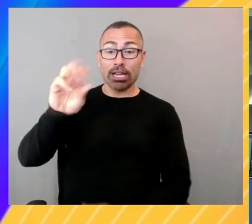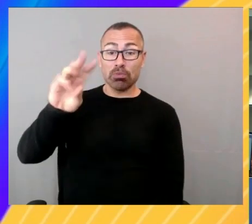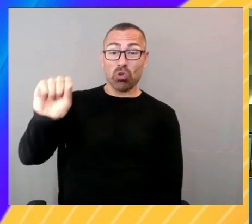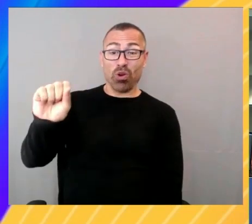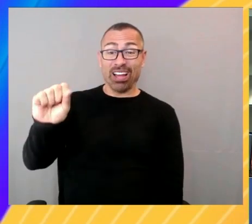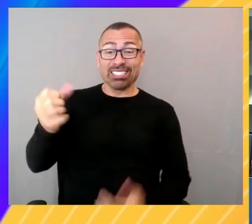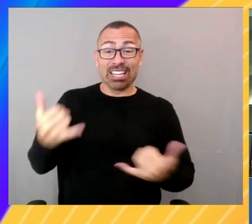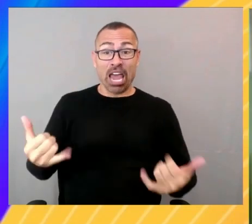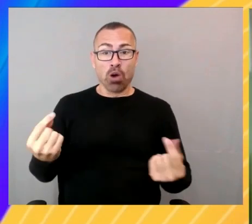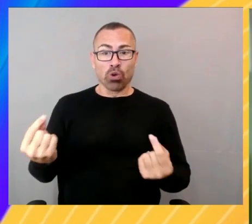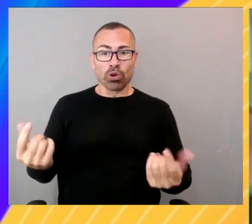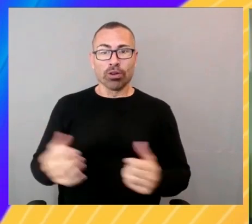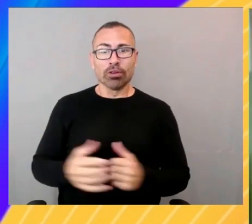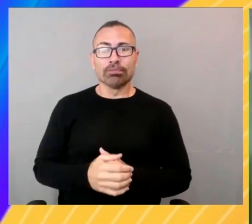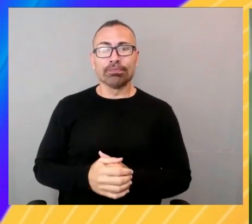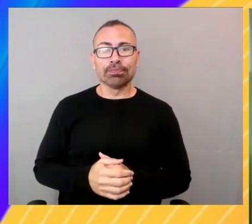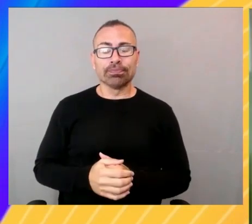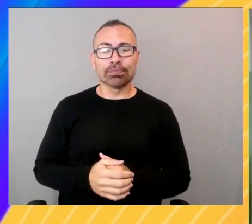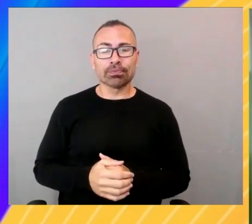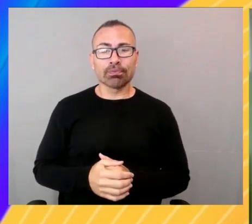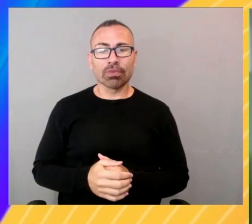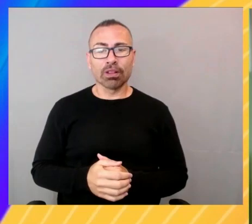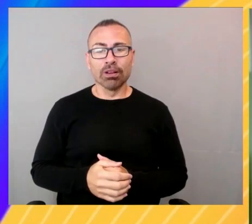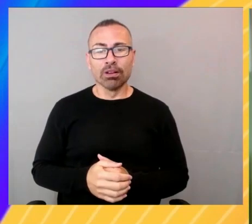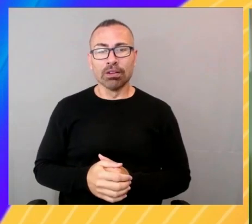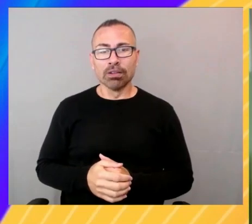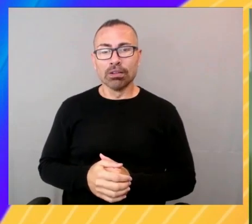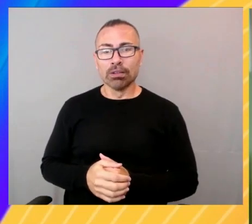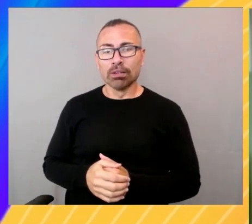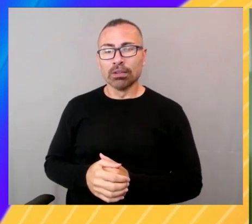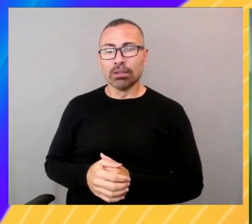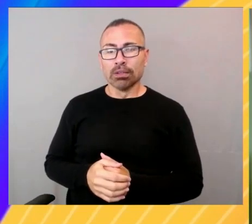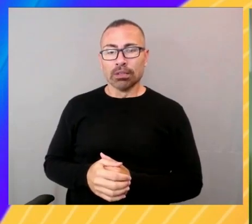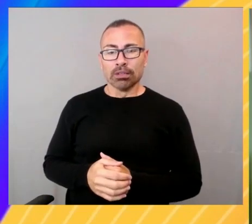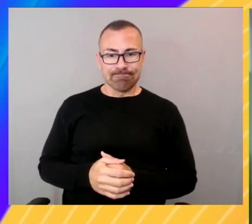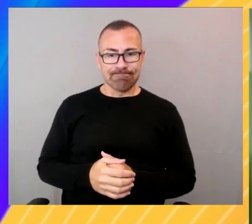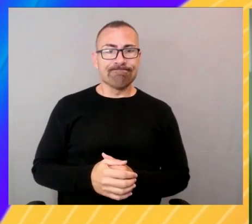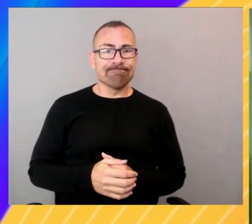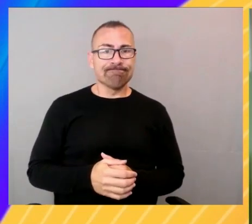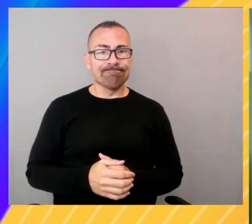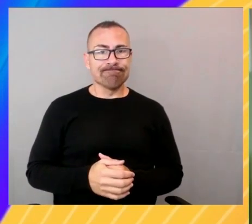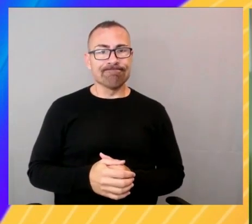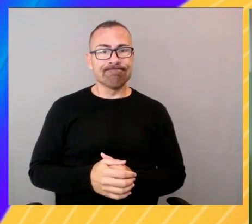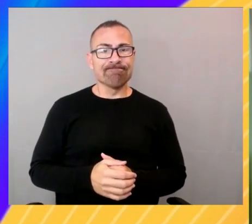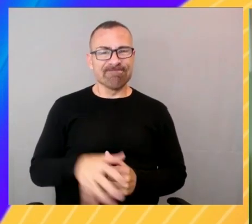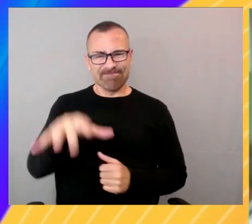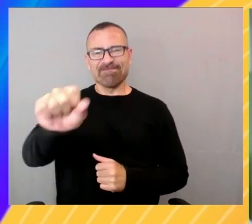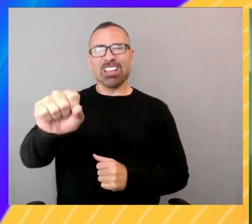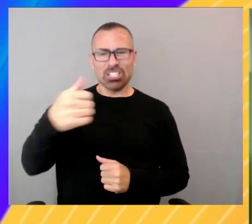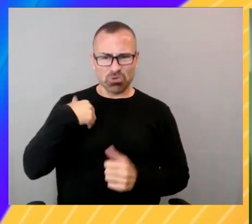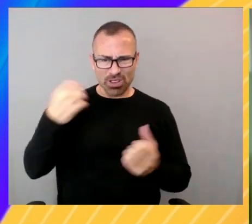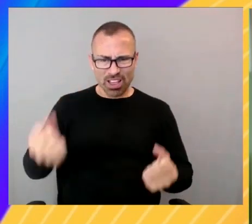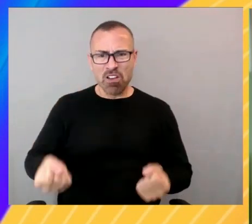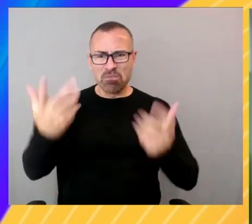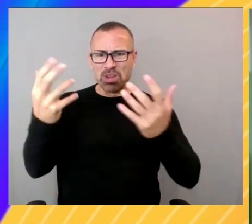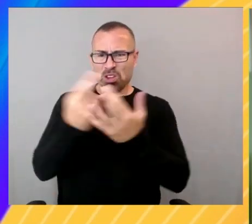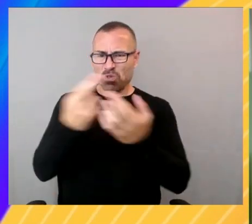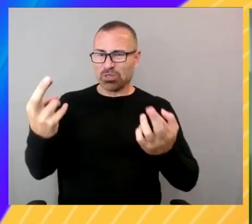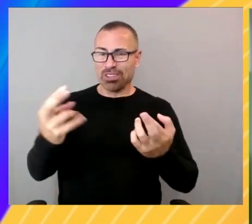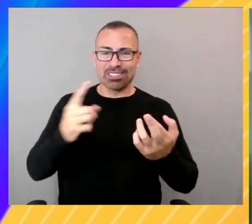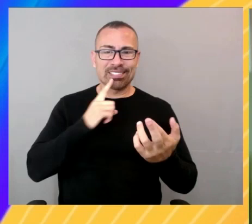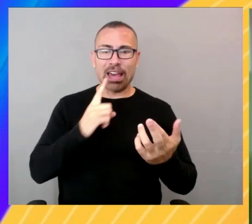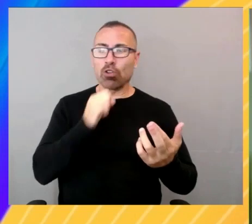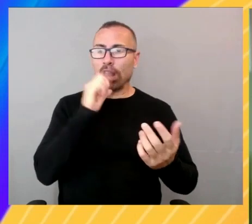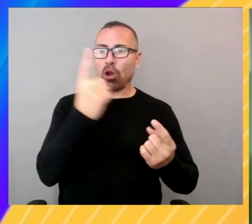be successful, we have a plethora of resources that are so much broader than just the services and technology. So I'd